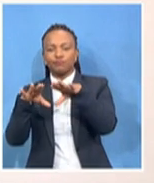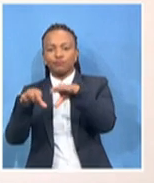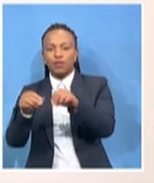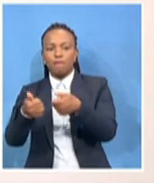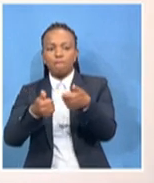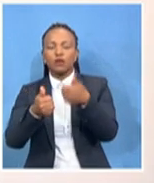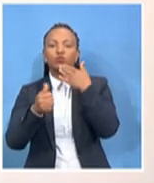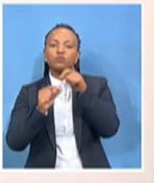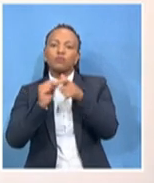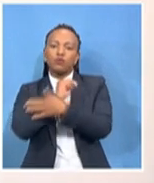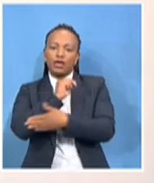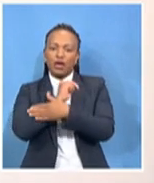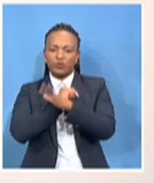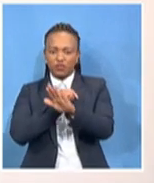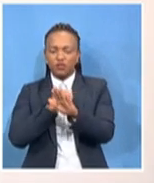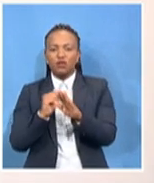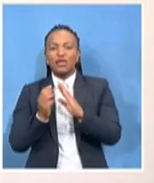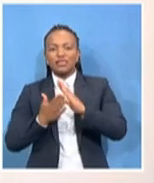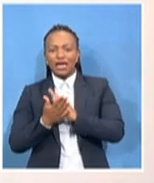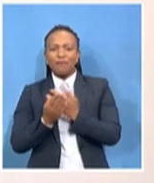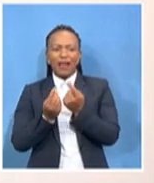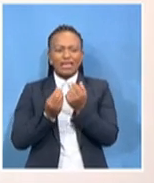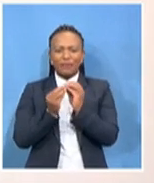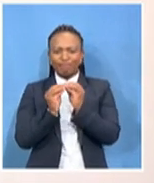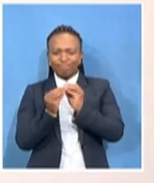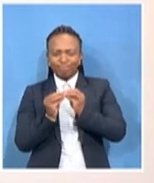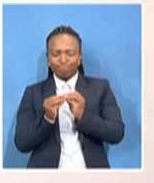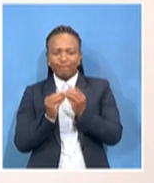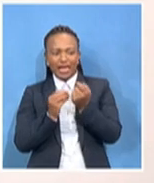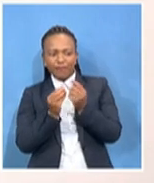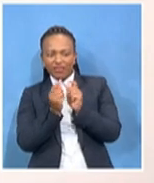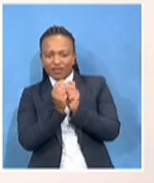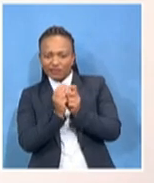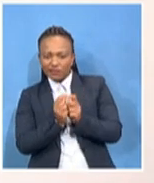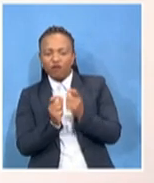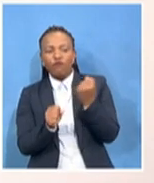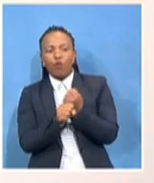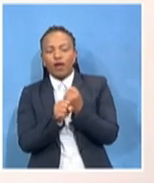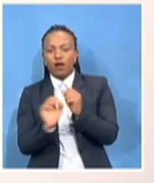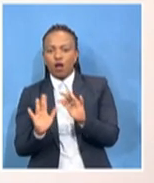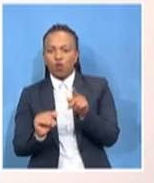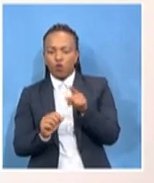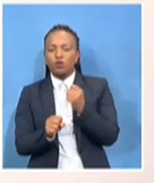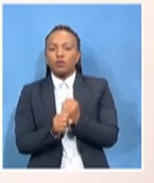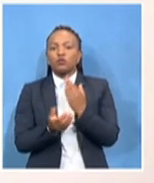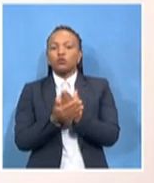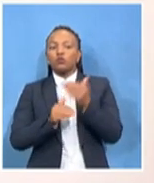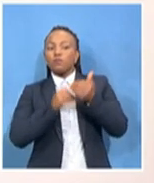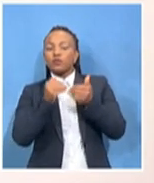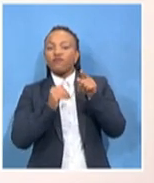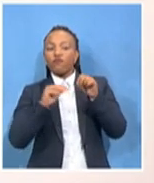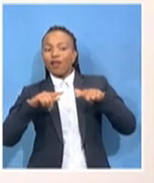that we're going to have to look into in terms of functionality. And of course, to ensure that the process of land expropriation without compensation is not